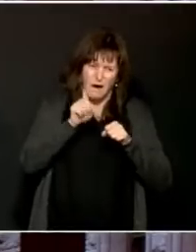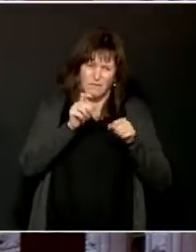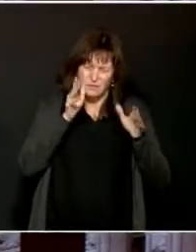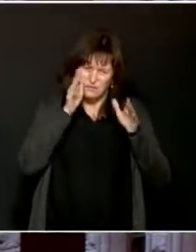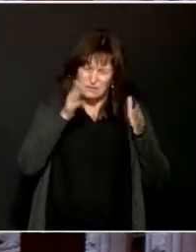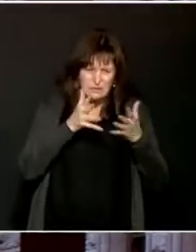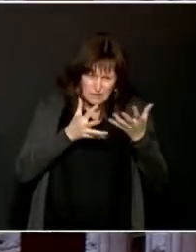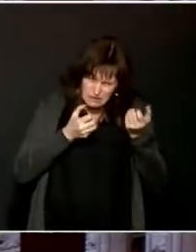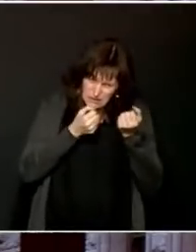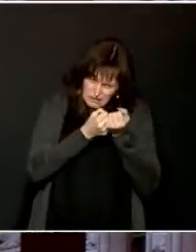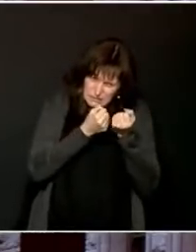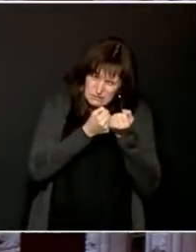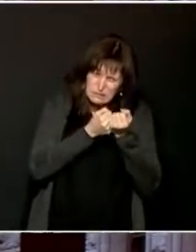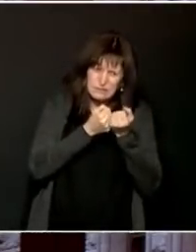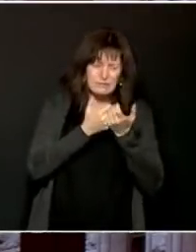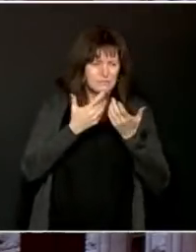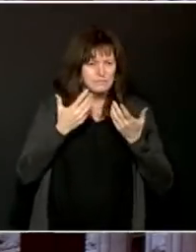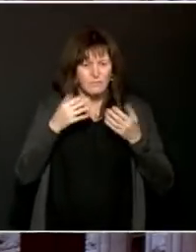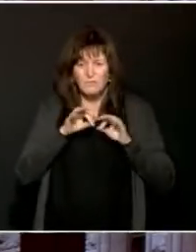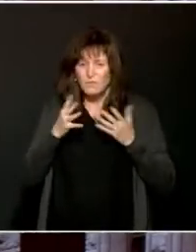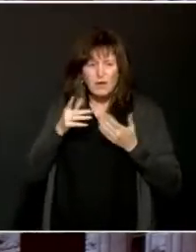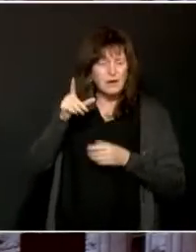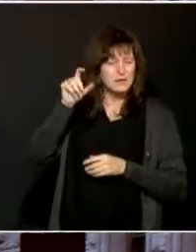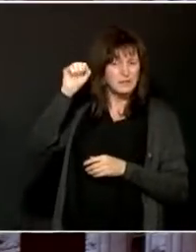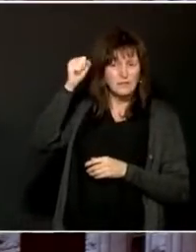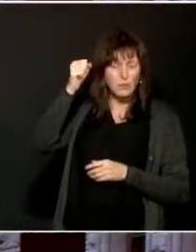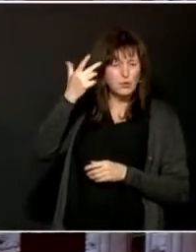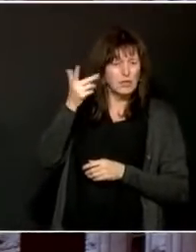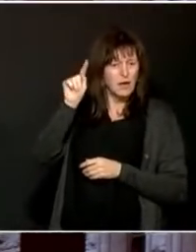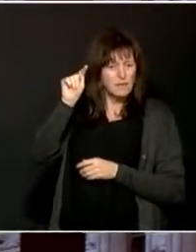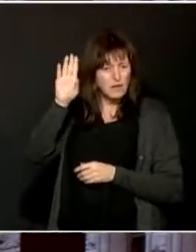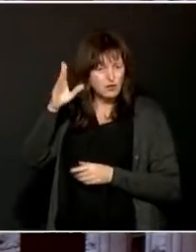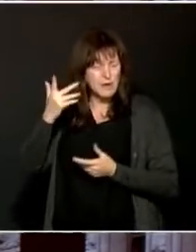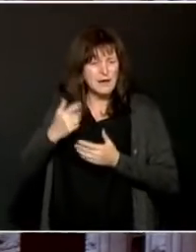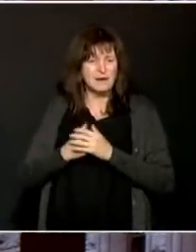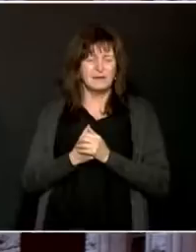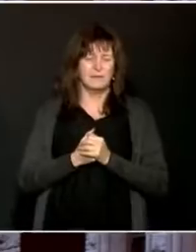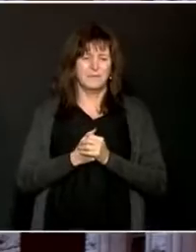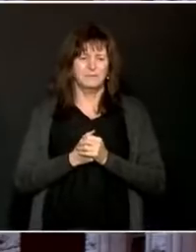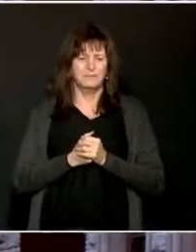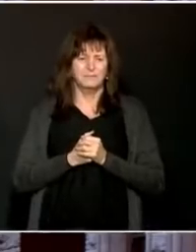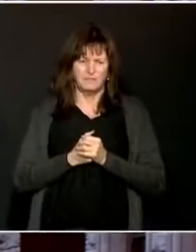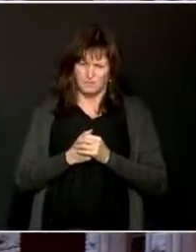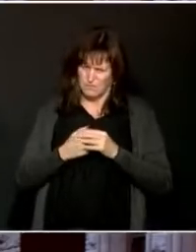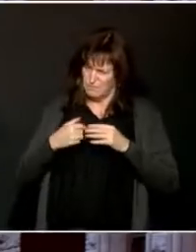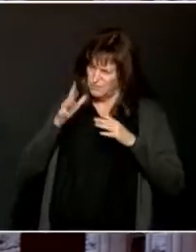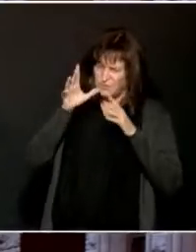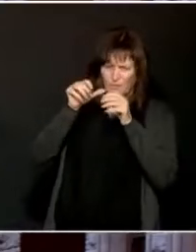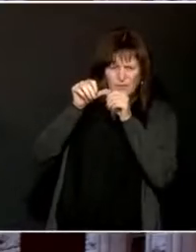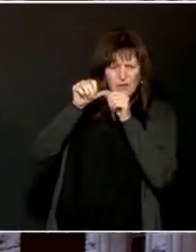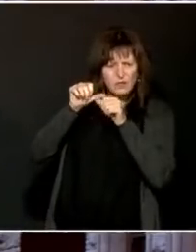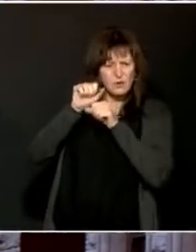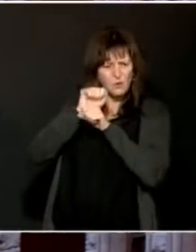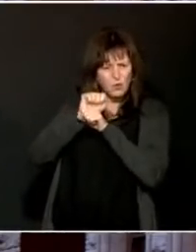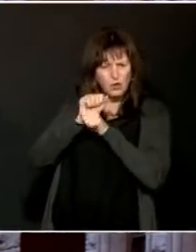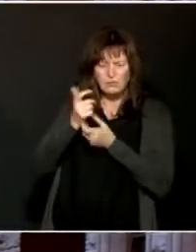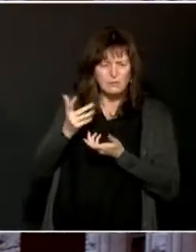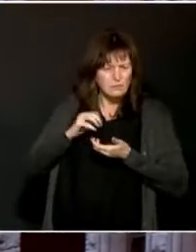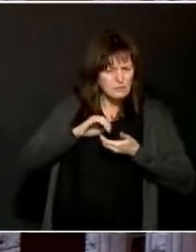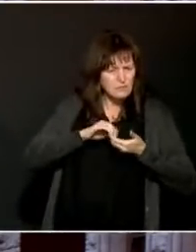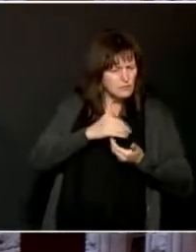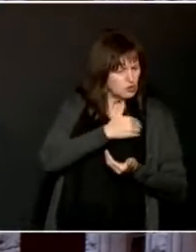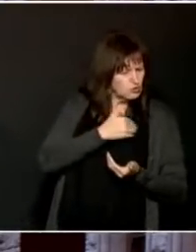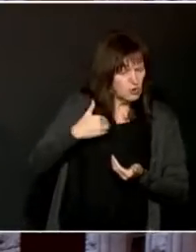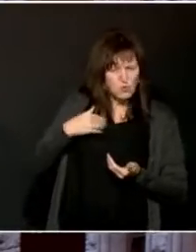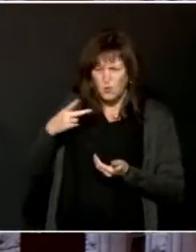and Sudbury and Lambton at this time, and ongoing work and support with Toronto and Peel. As well, we had